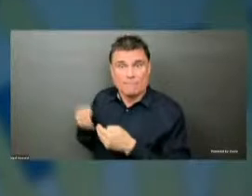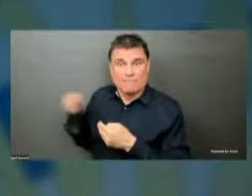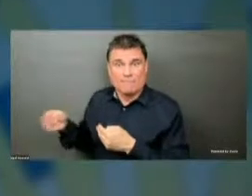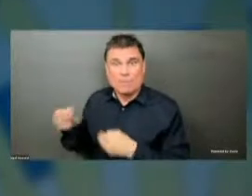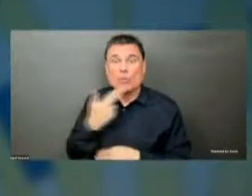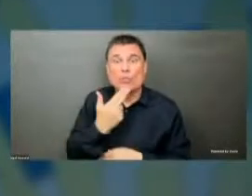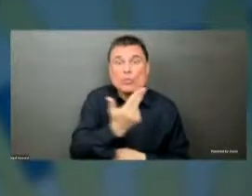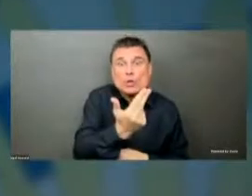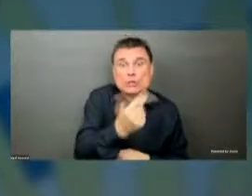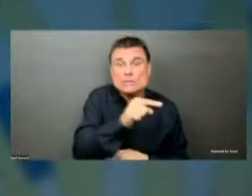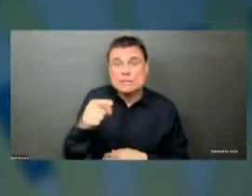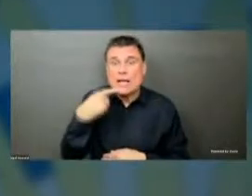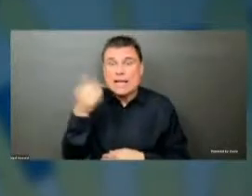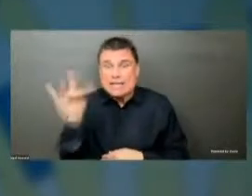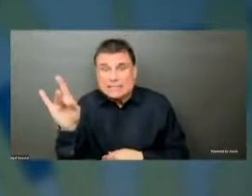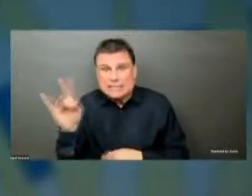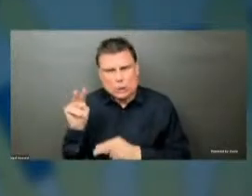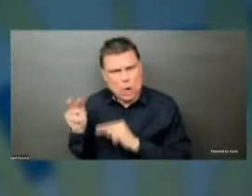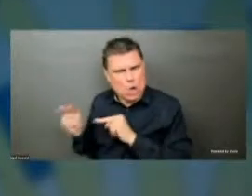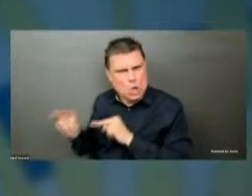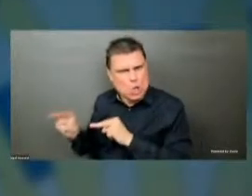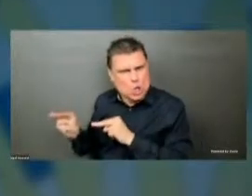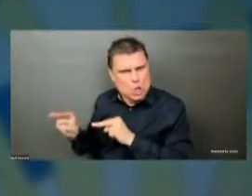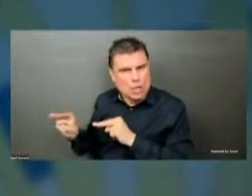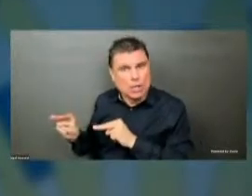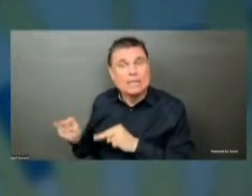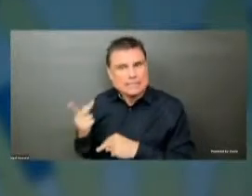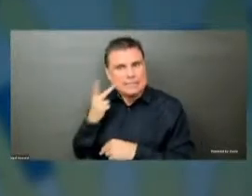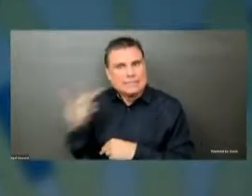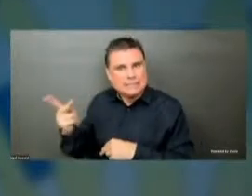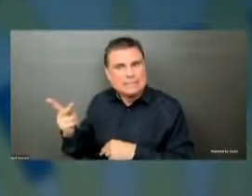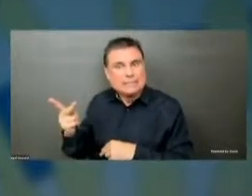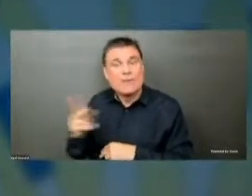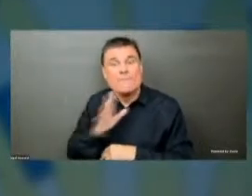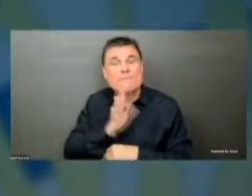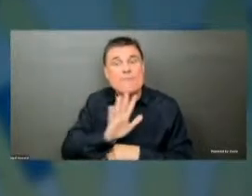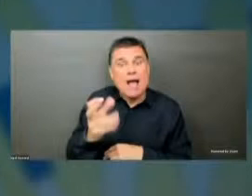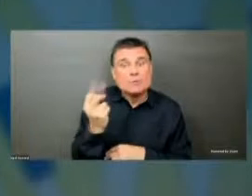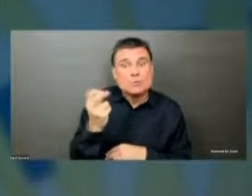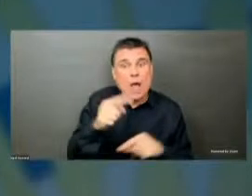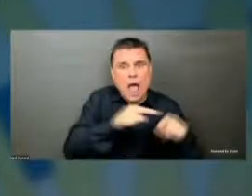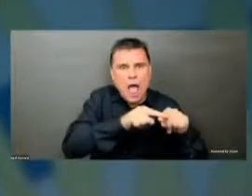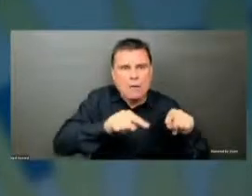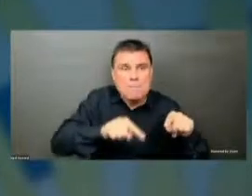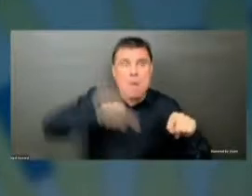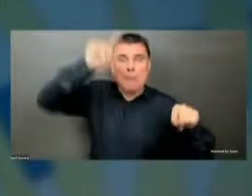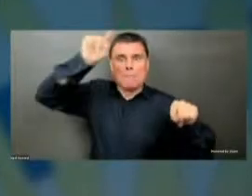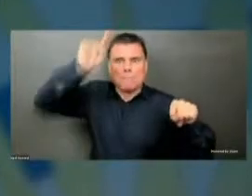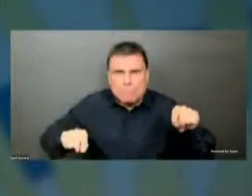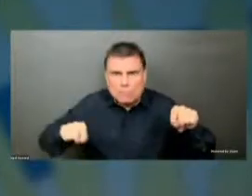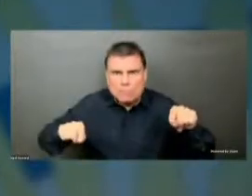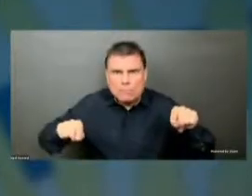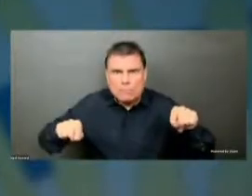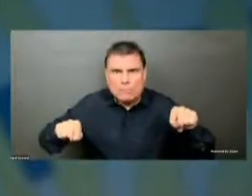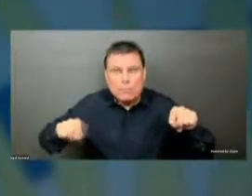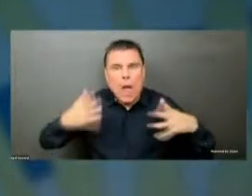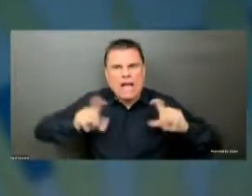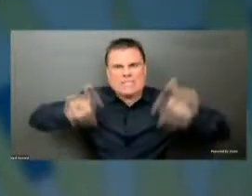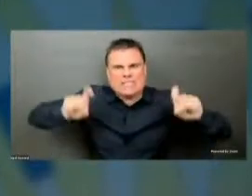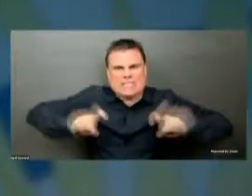spike in September, and that was when a lot of testing of school-age children was being done at that period of time, although